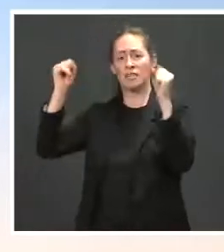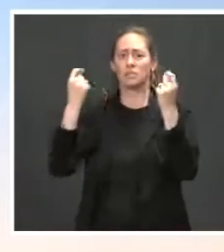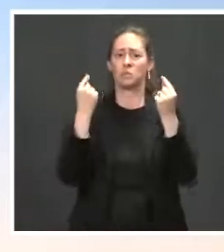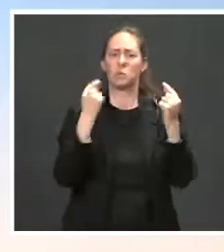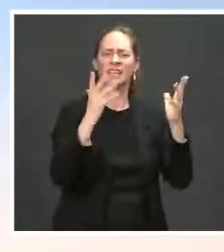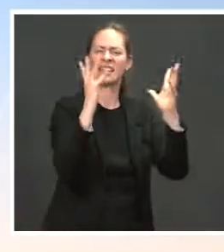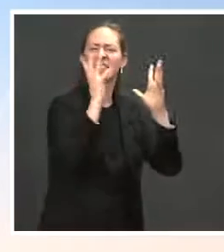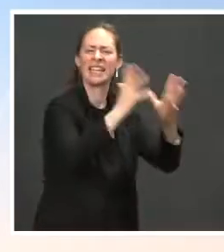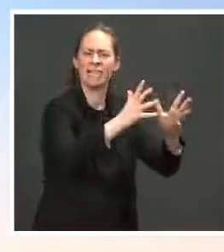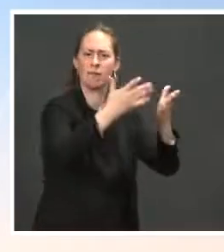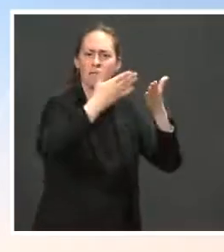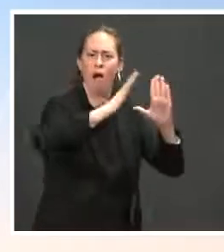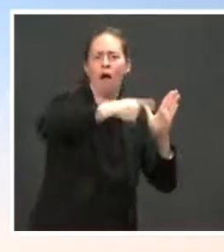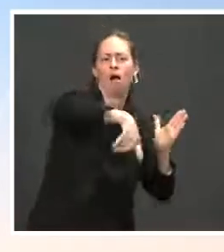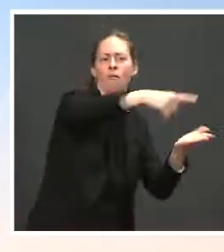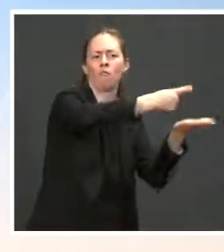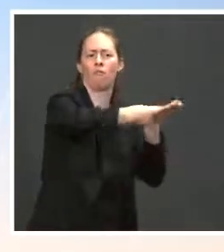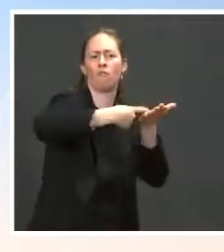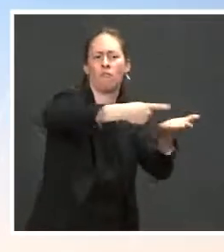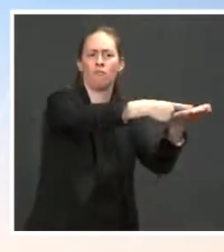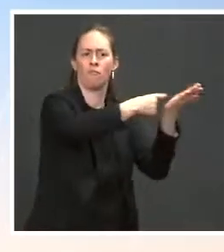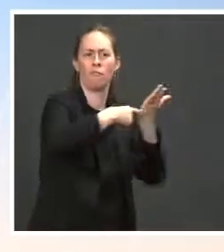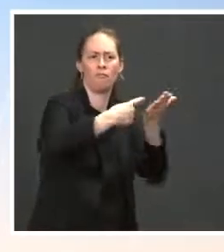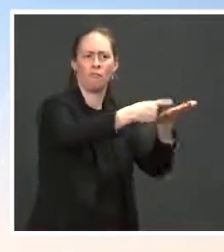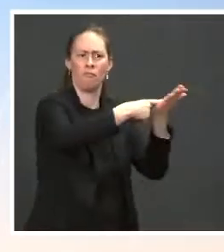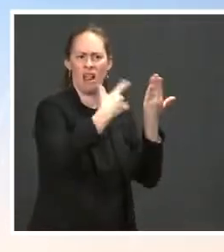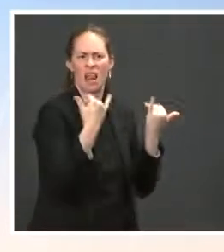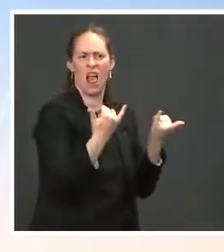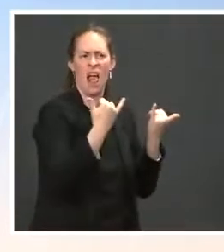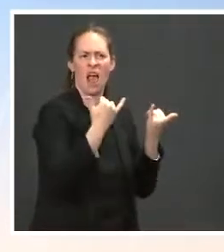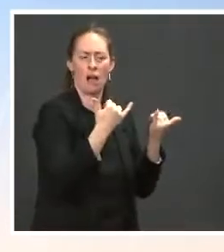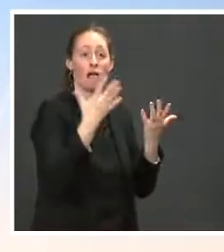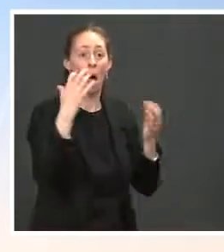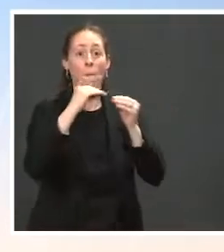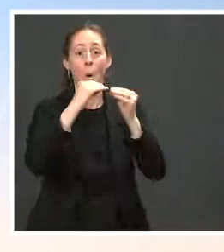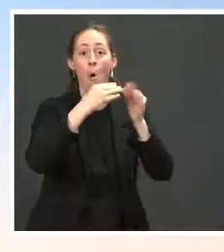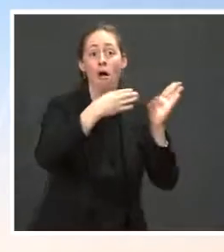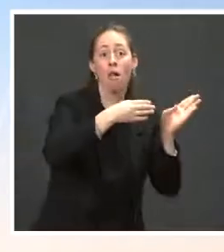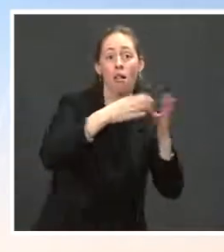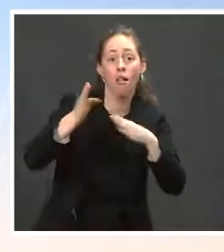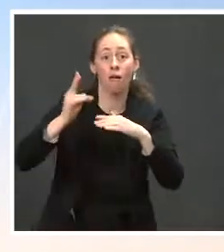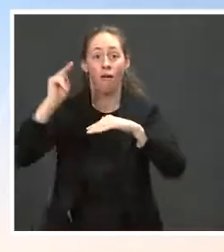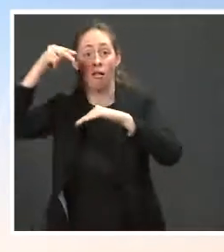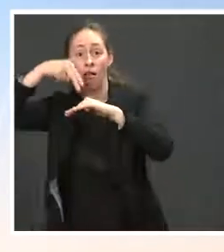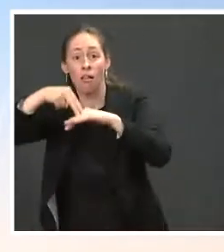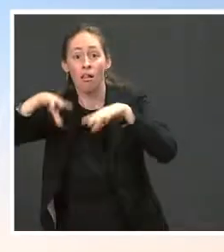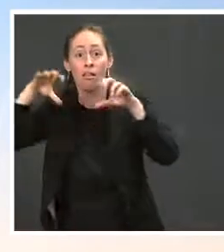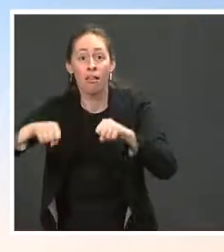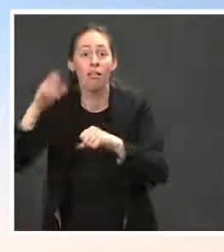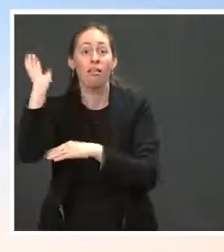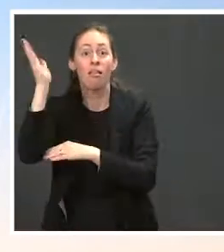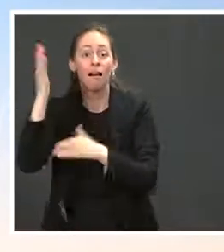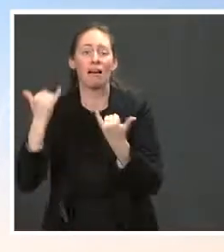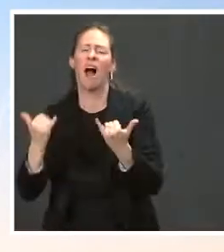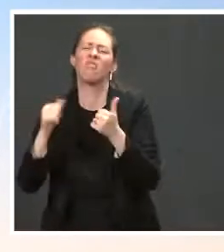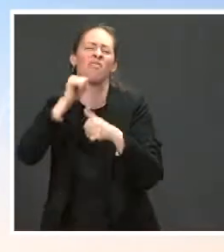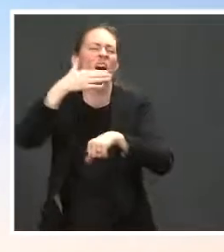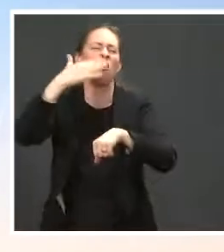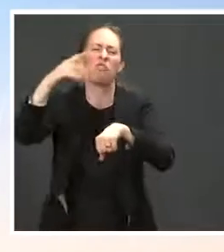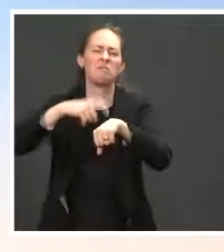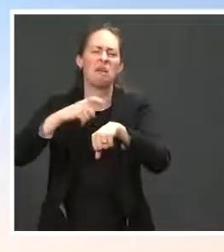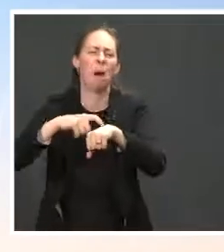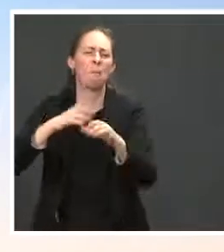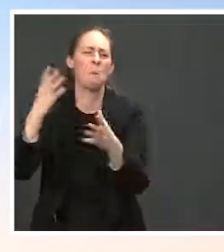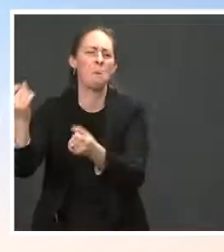that having a discussion about the filibuster is constructive to that at this point. Okay, and 2 questions on immigration. Is President